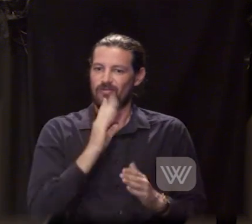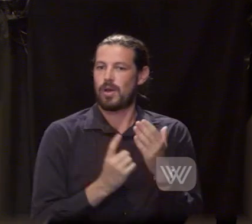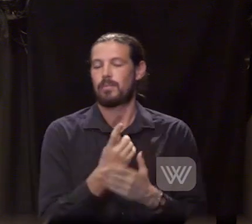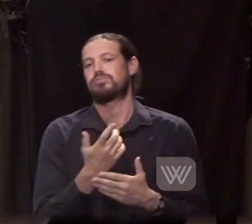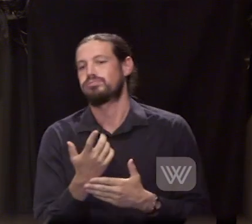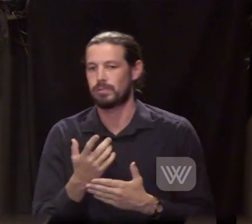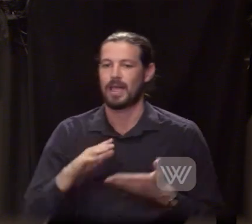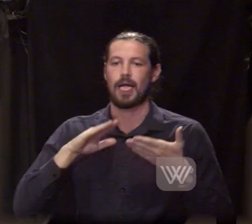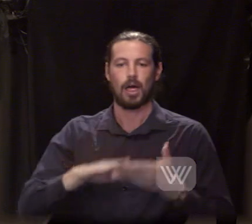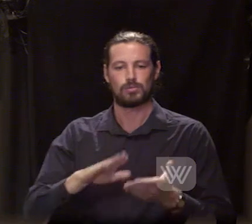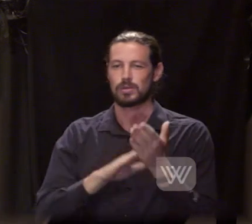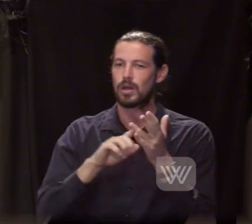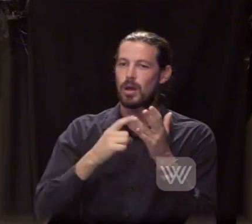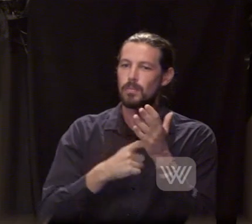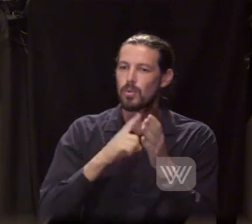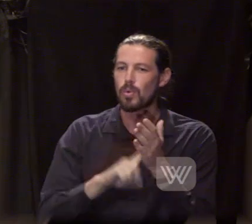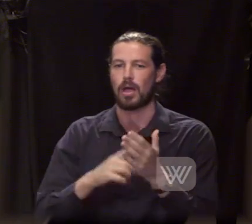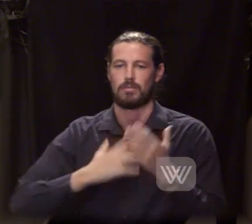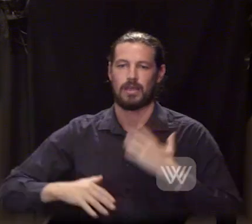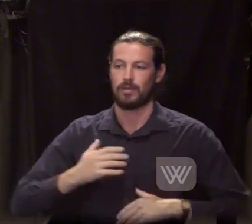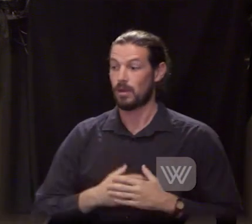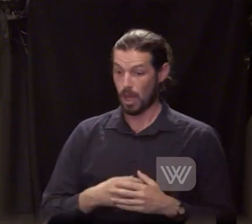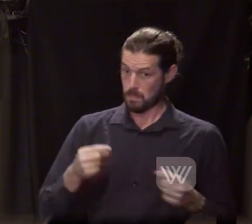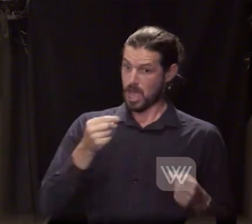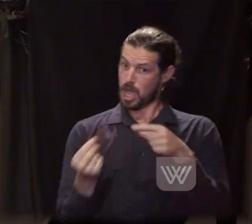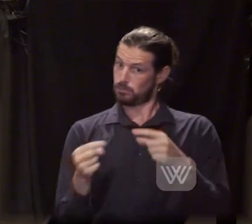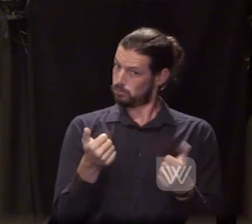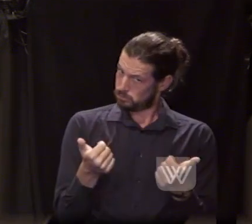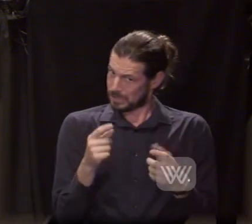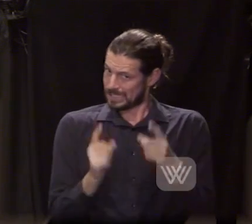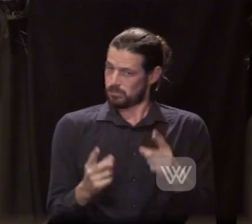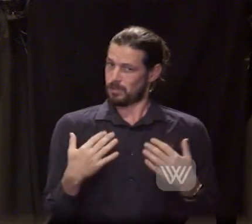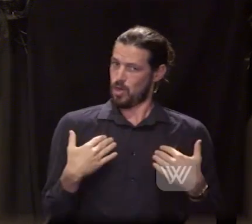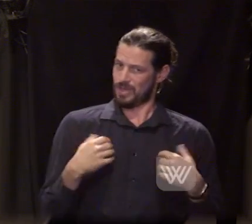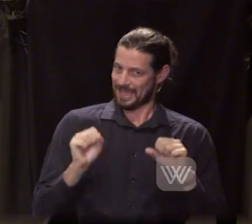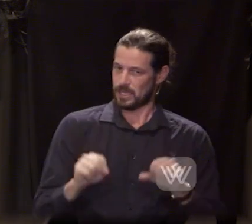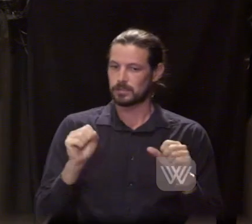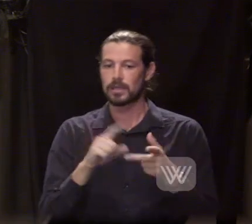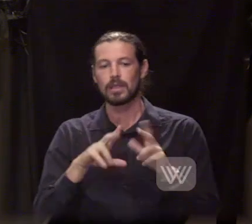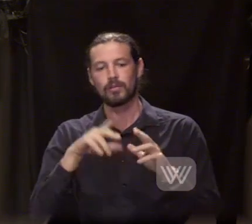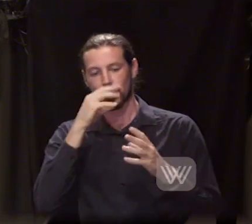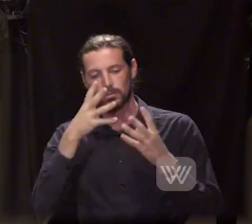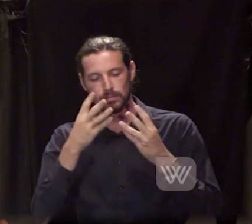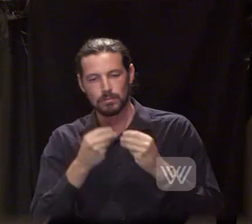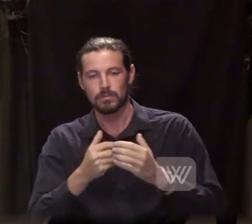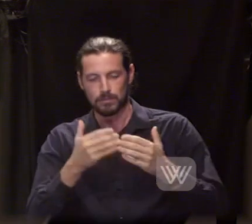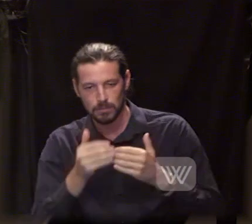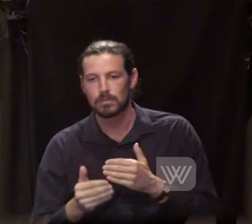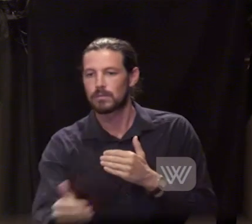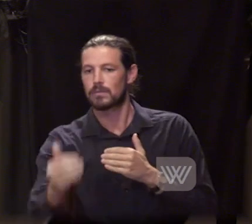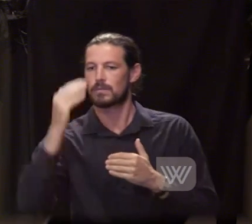and crew morale. And having arguments isn't a bad thing necessarily. It's more about how you move past it, or if you can